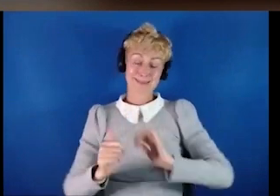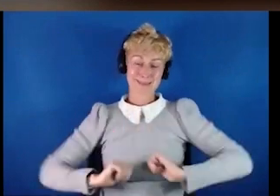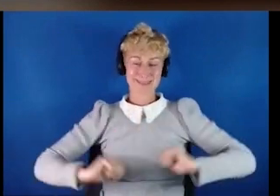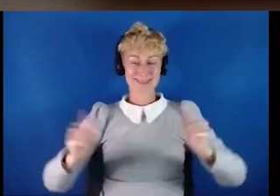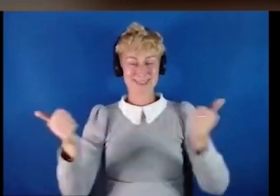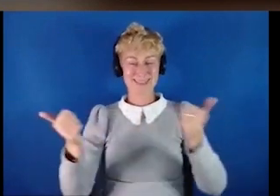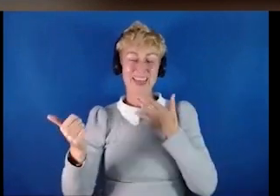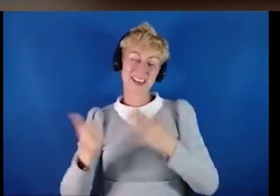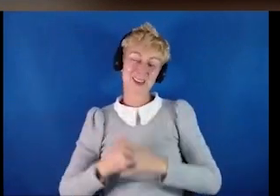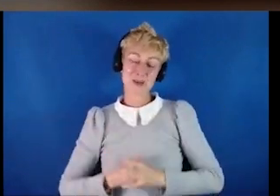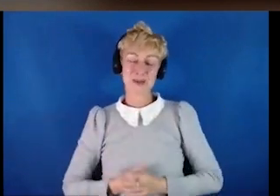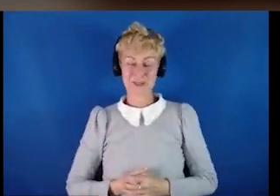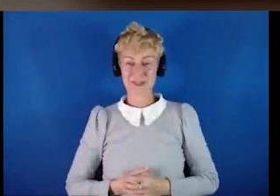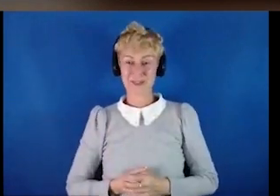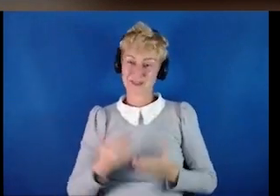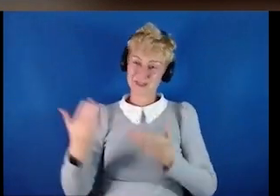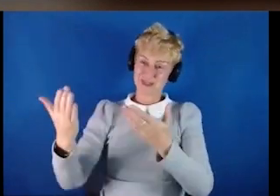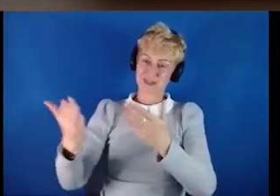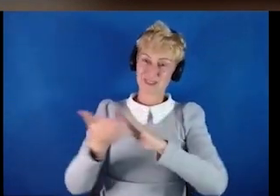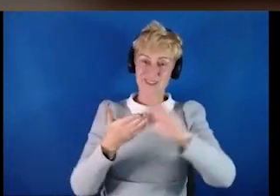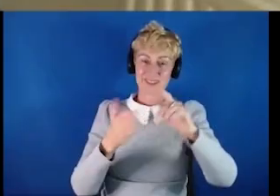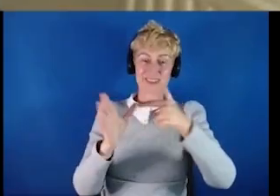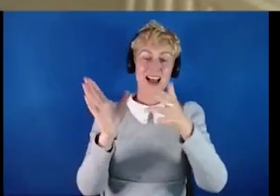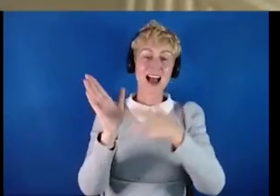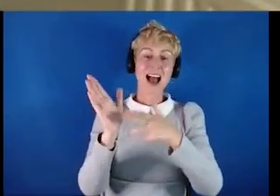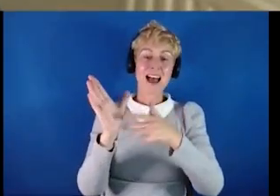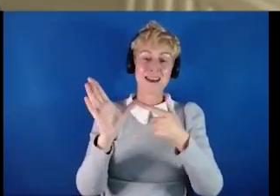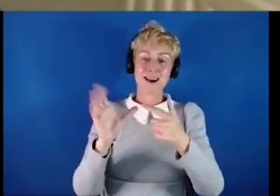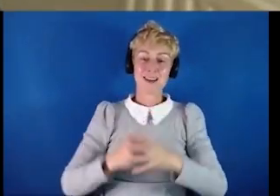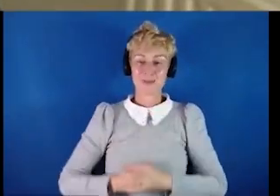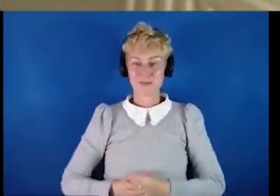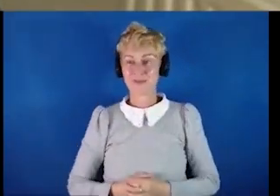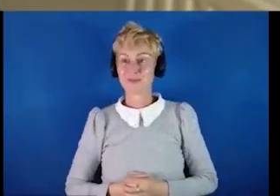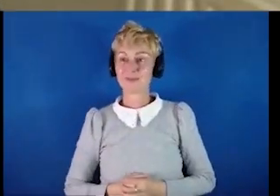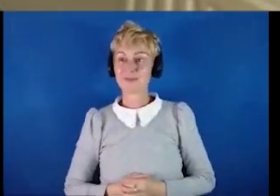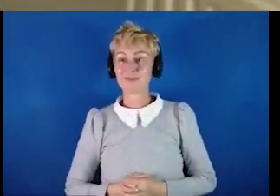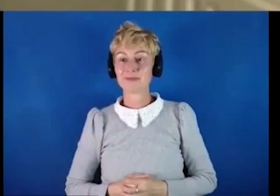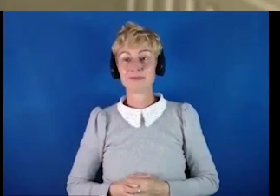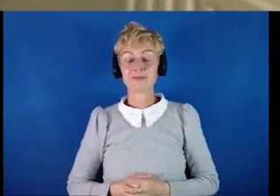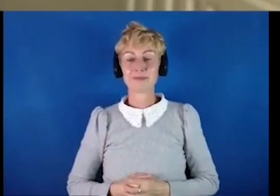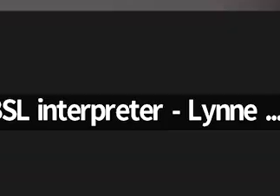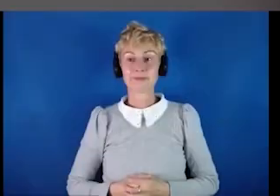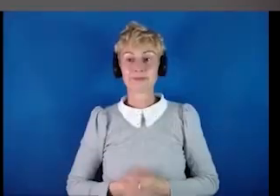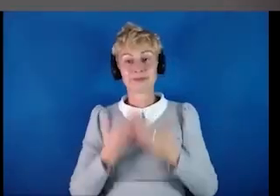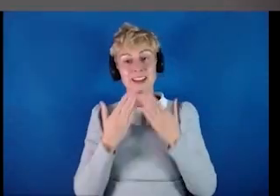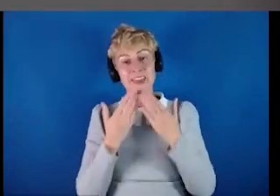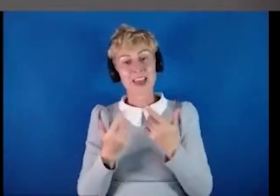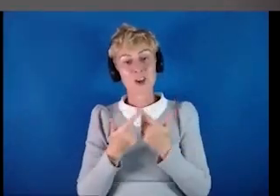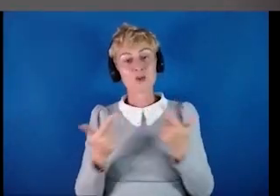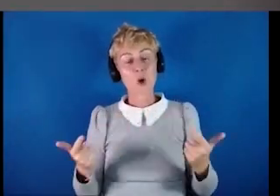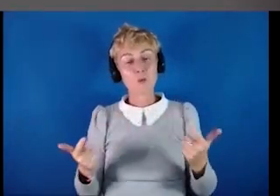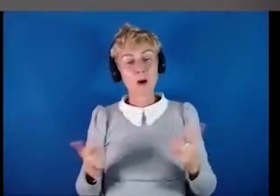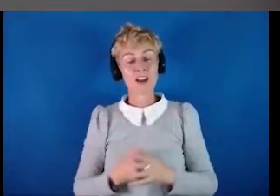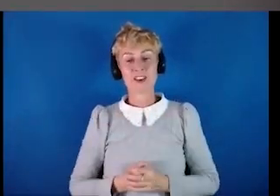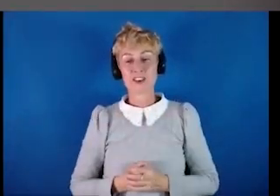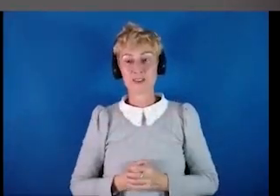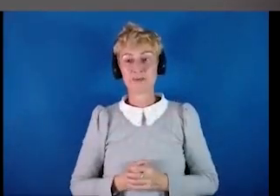Rick. Hand it back to you, Hannah. Yeah. Thank you so much, both of you, for your